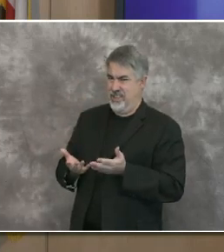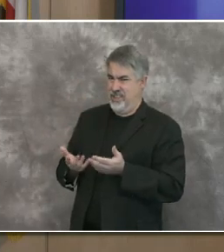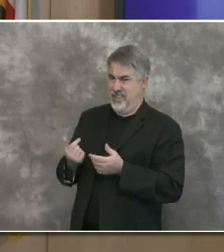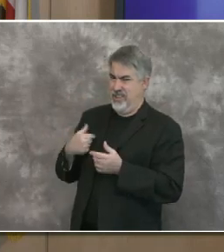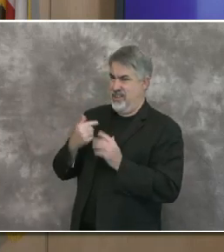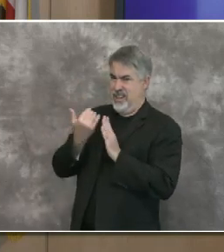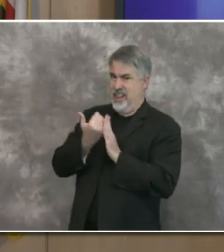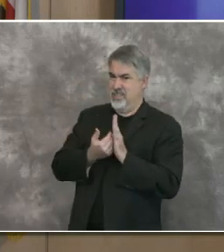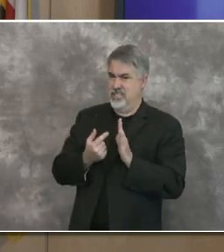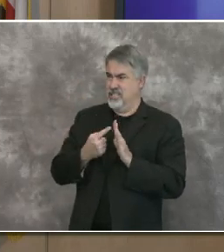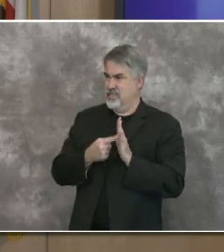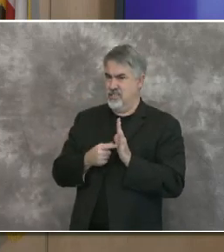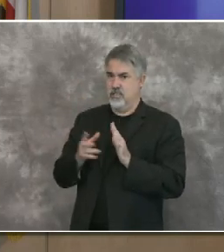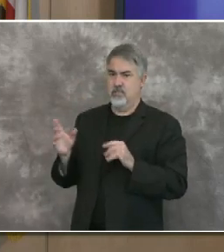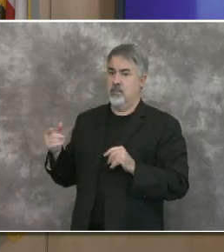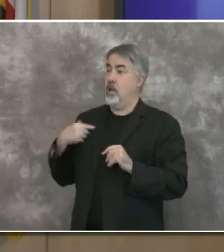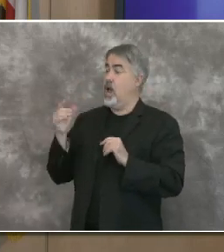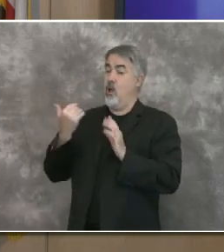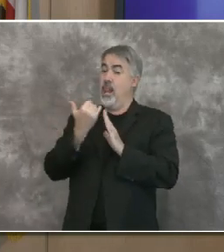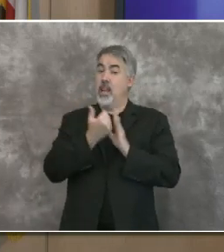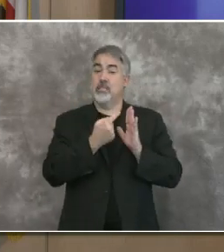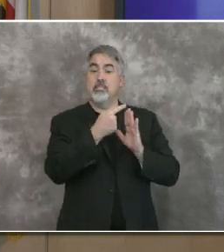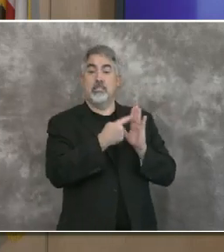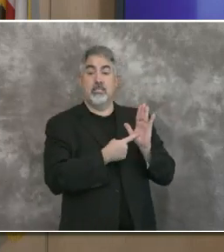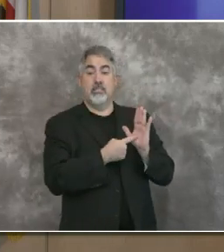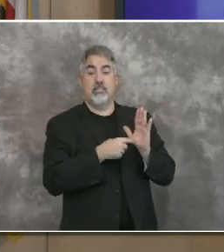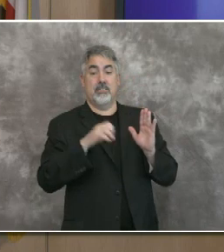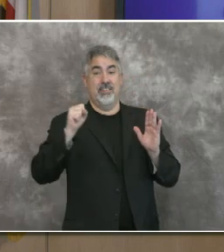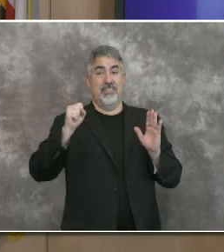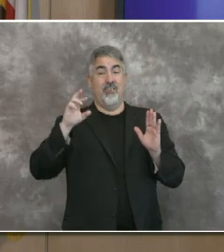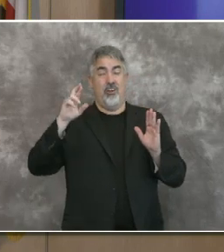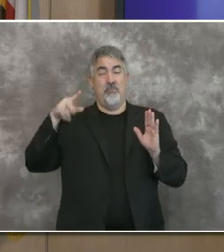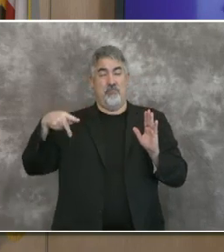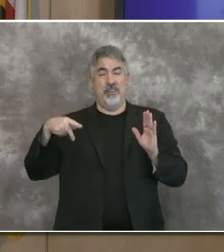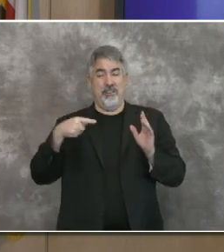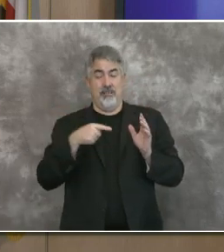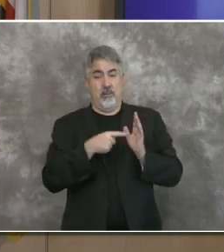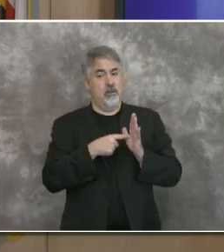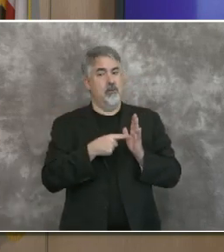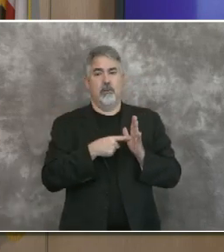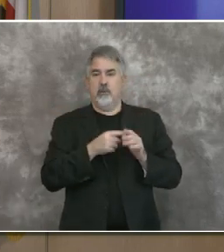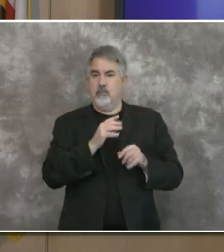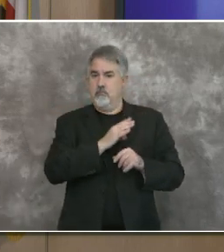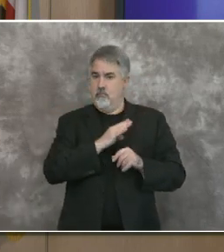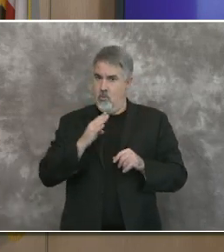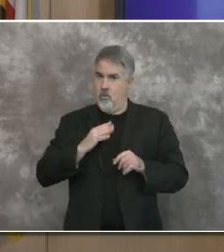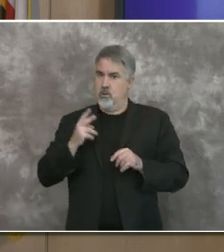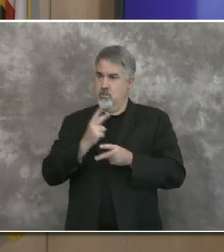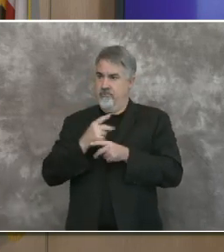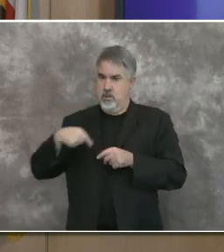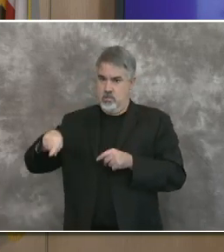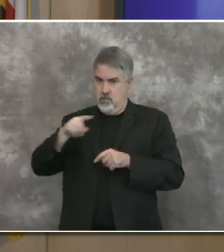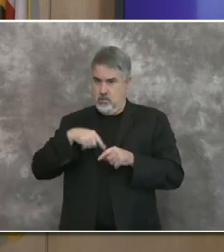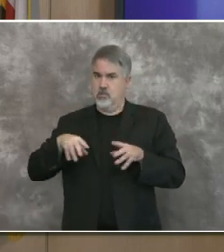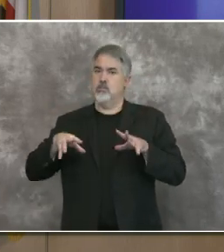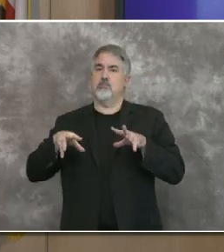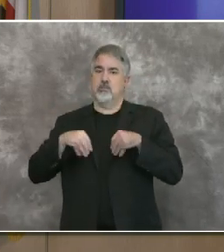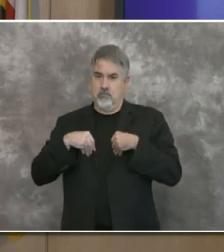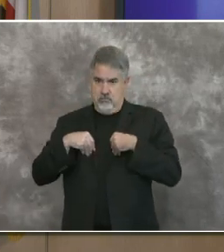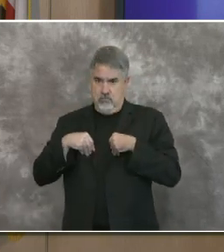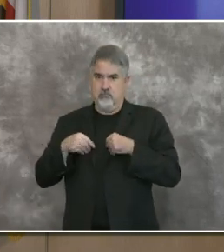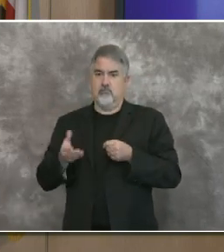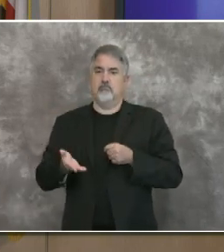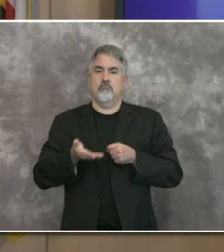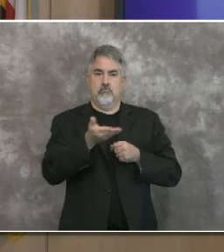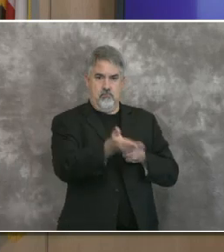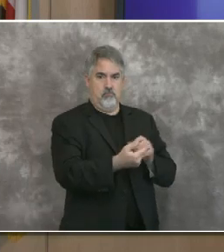guidelines, our Safe Reopening Plan that was adopted by our Board of Supervisors, is the framework for businesses to open. And again, we're trying to make this